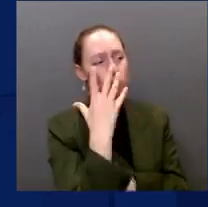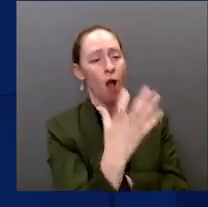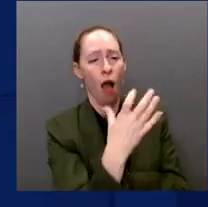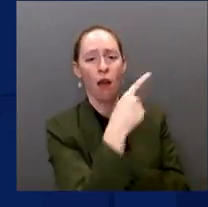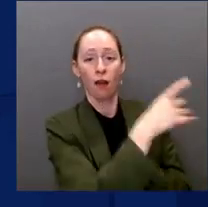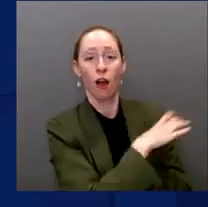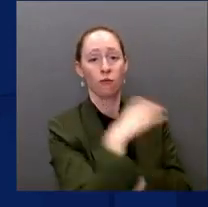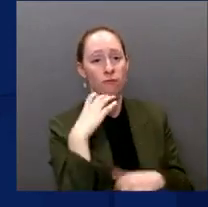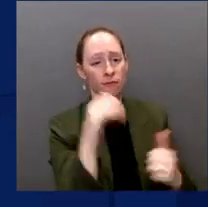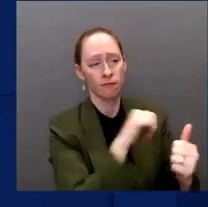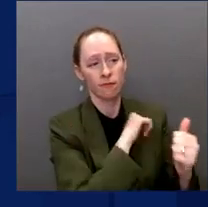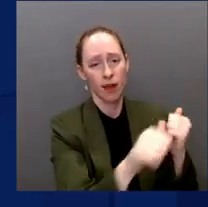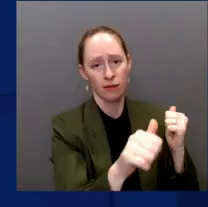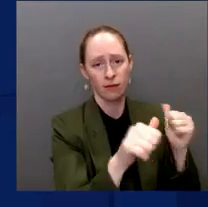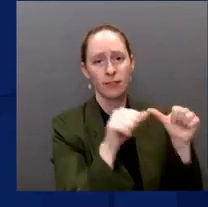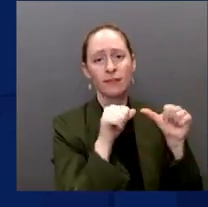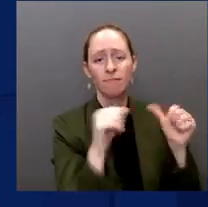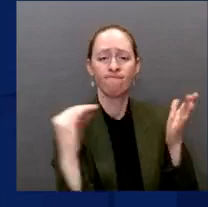Permanently.